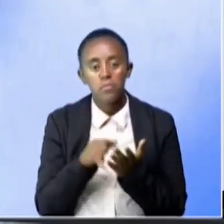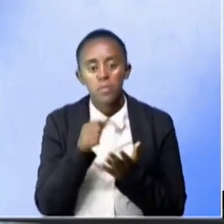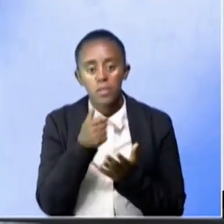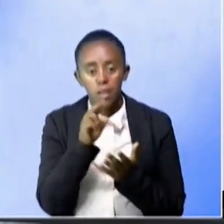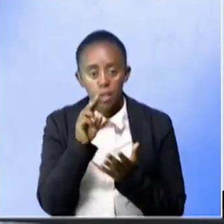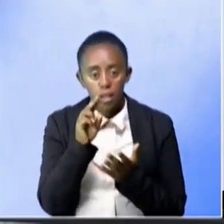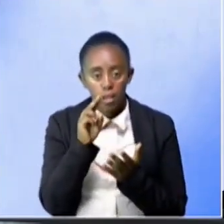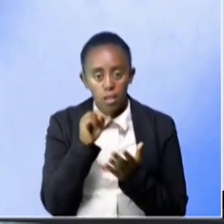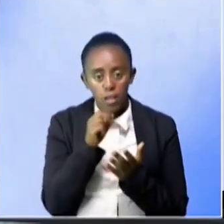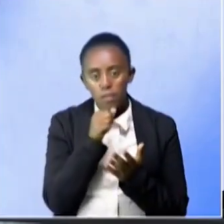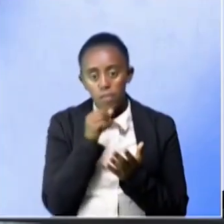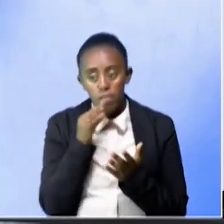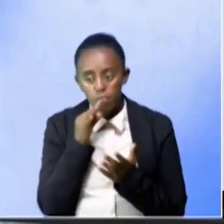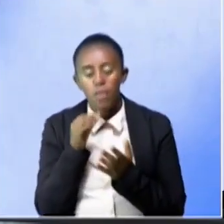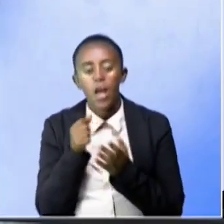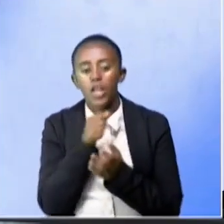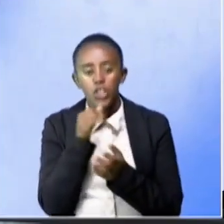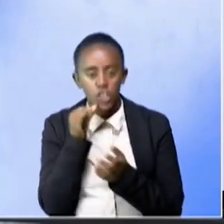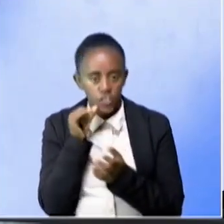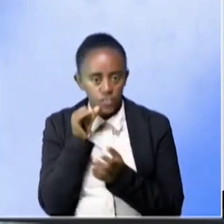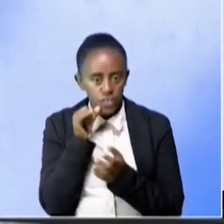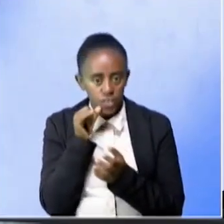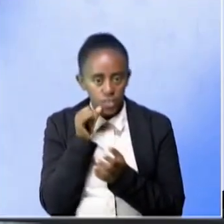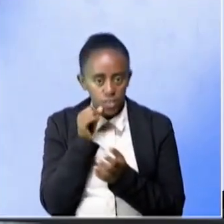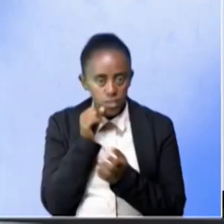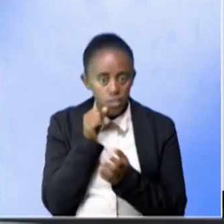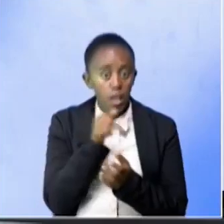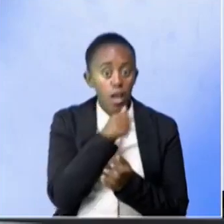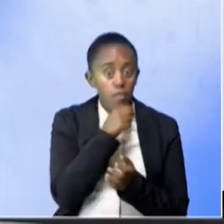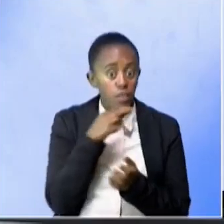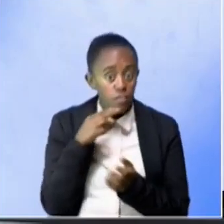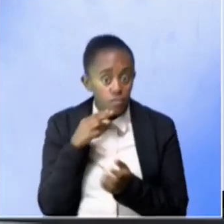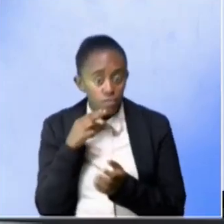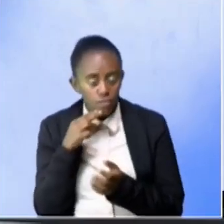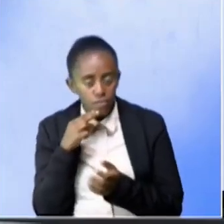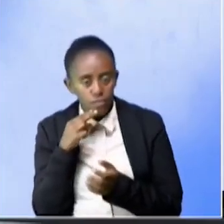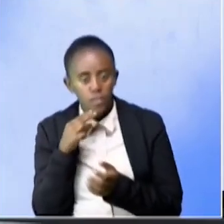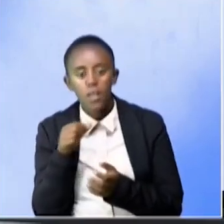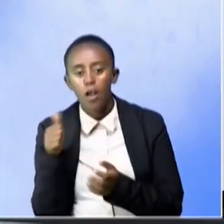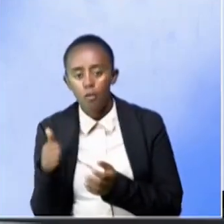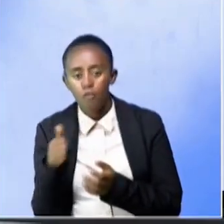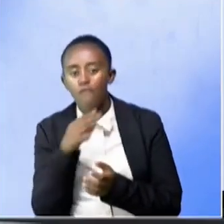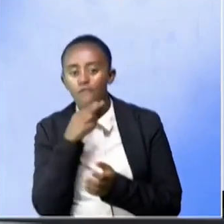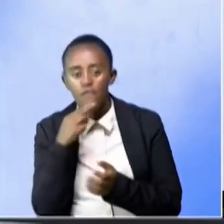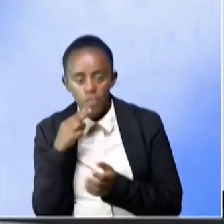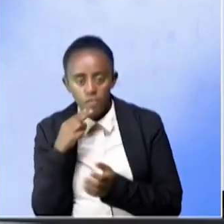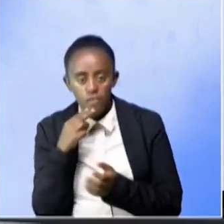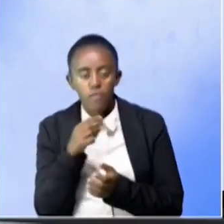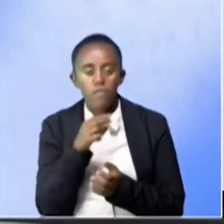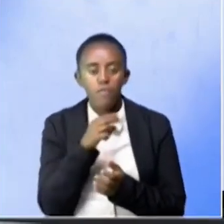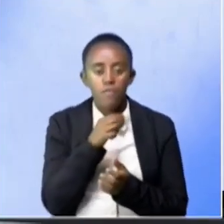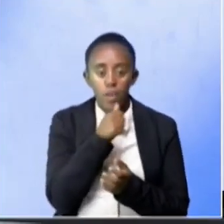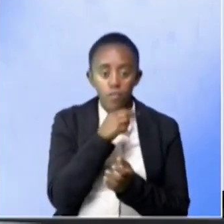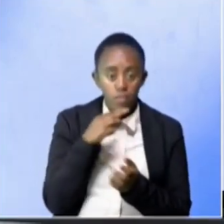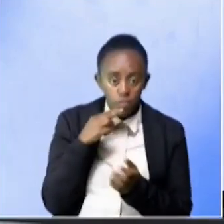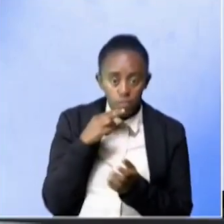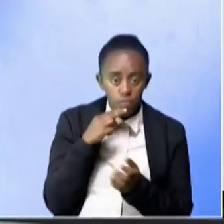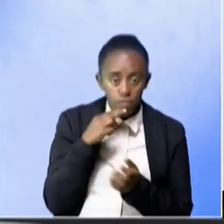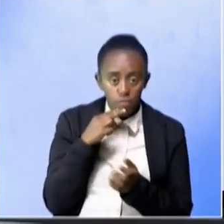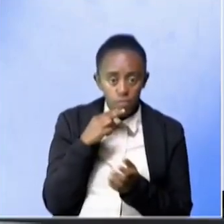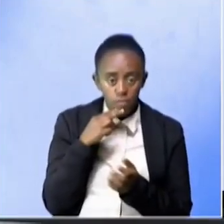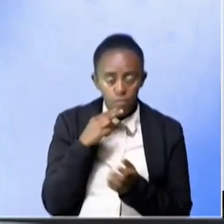modifies adjective. An adverb modifies a verb. And an adverb also modifies, that